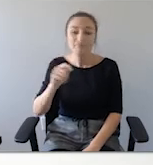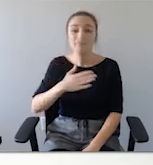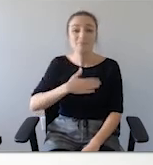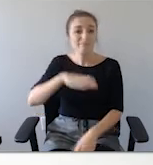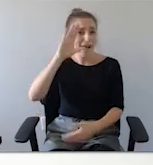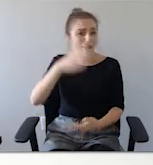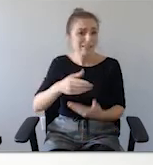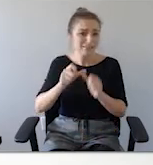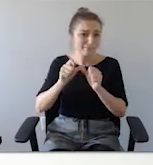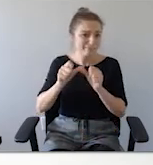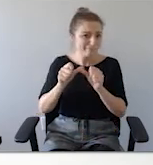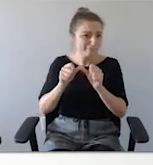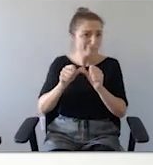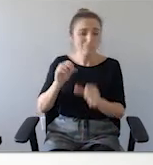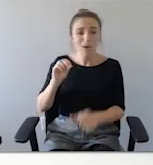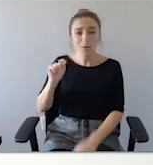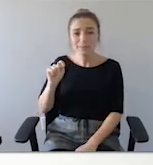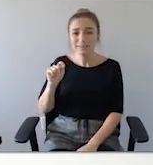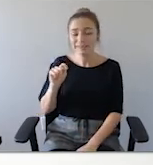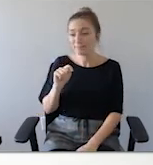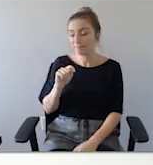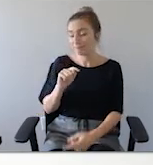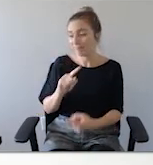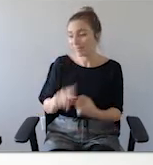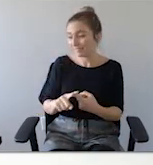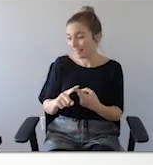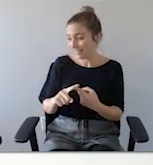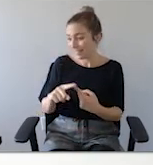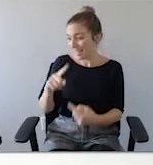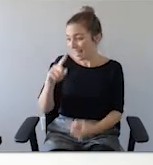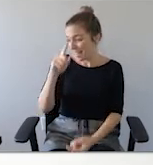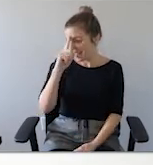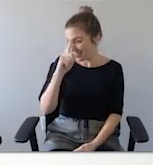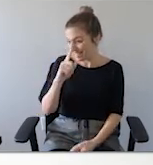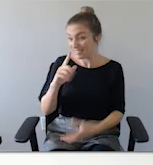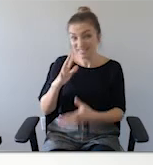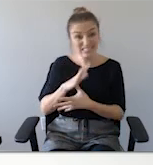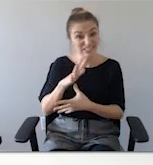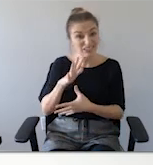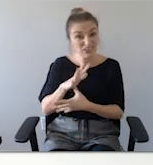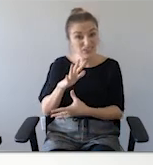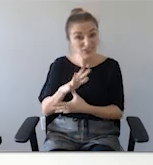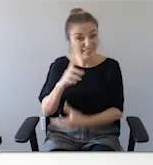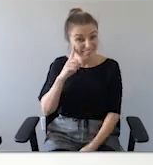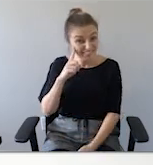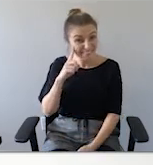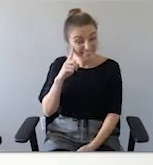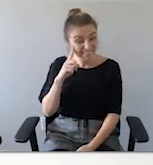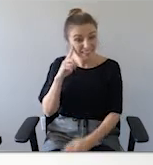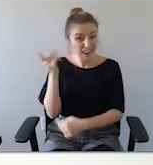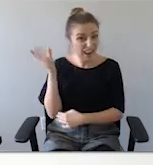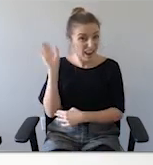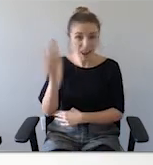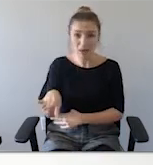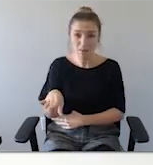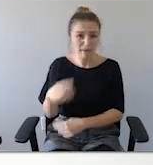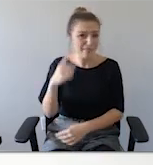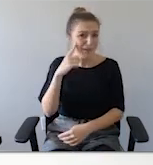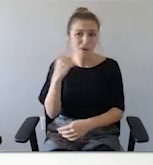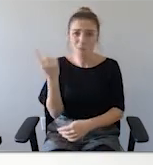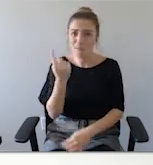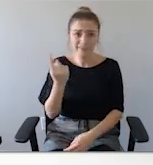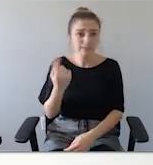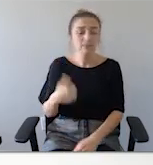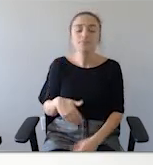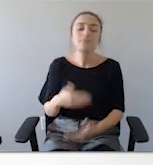until he was like I don't even know. I think he was like 12th grade. I don't know. I think he probably always had it.